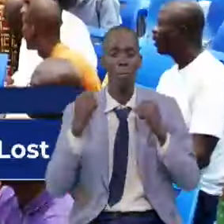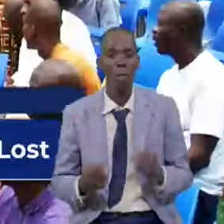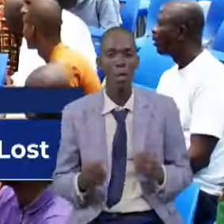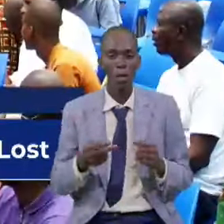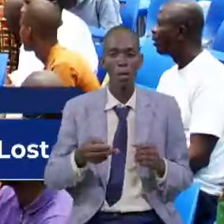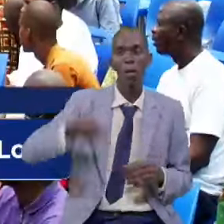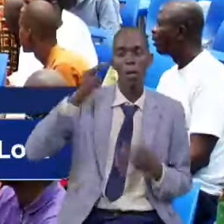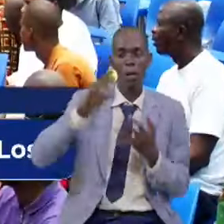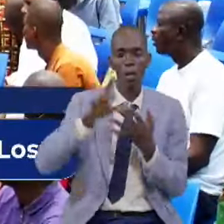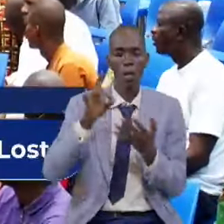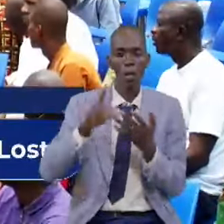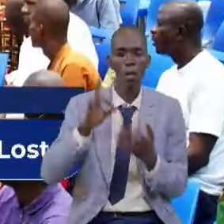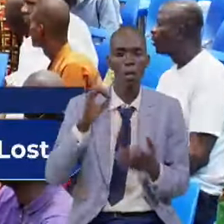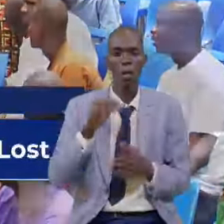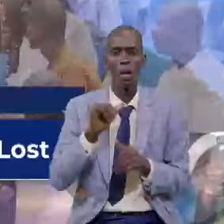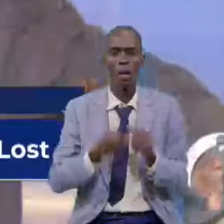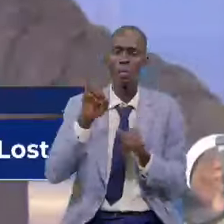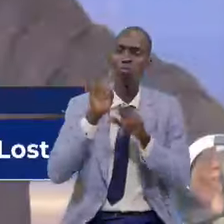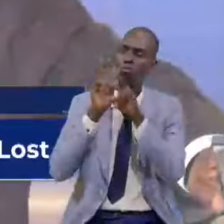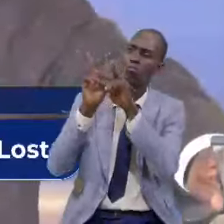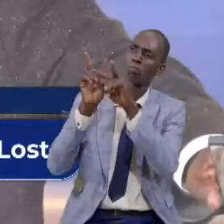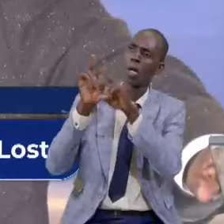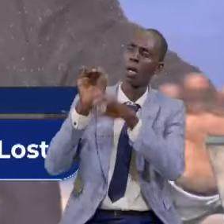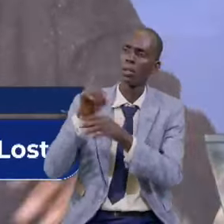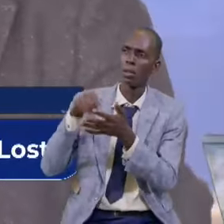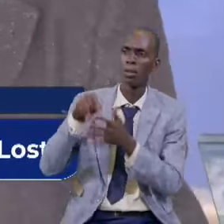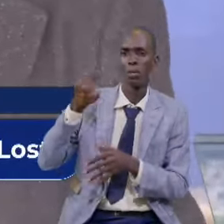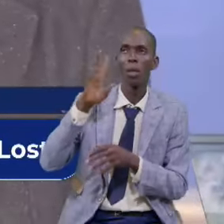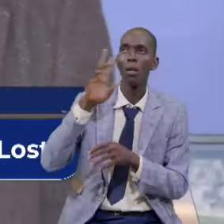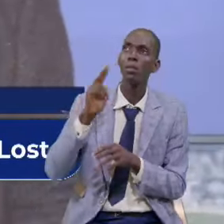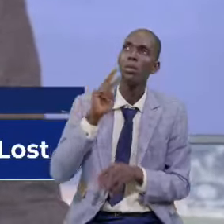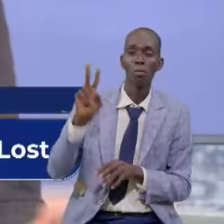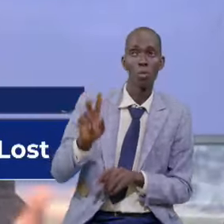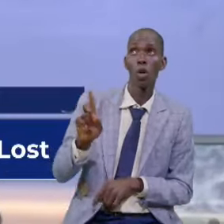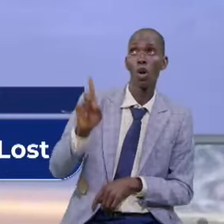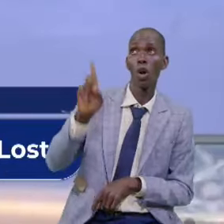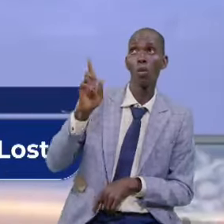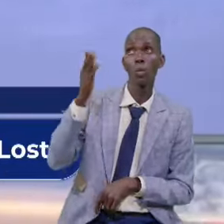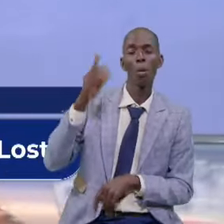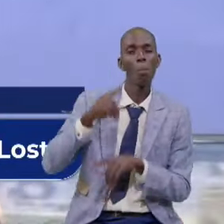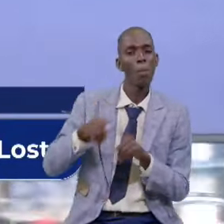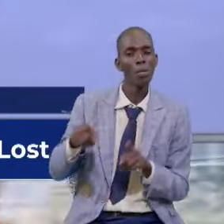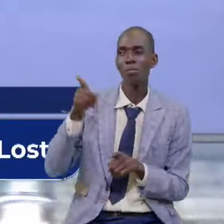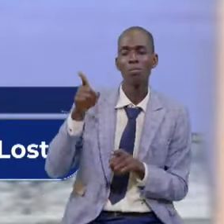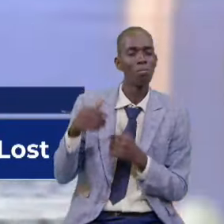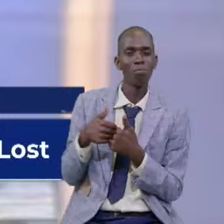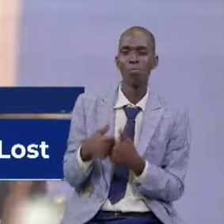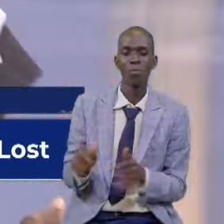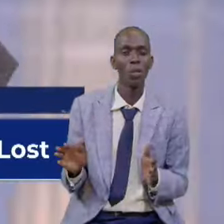was up there, aptitude. But he was lax, lost. As you look at